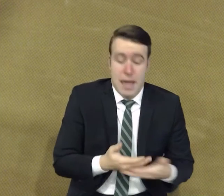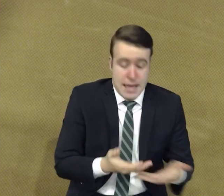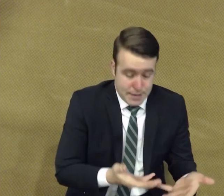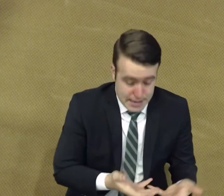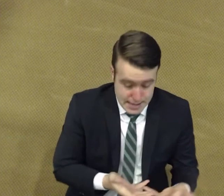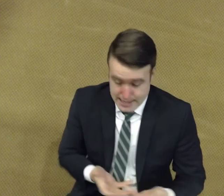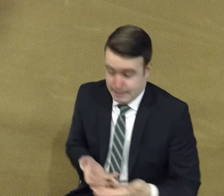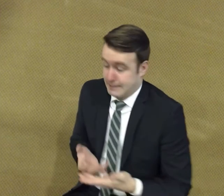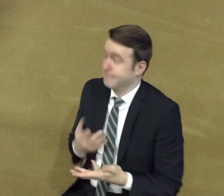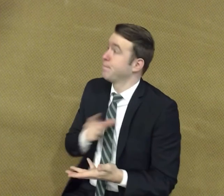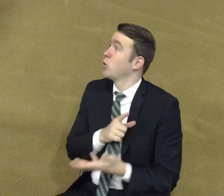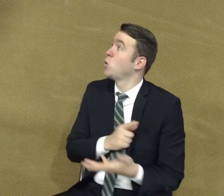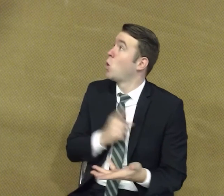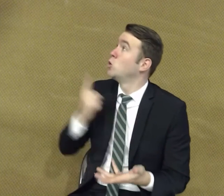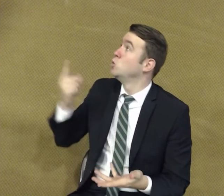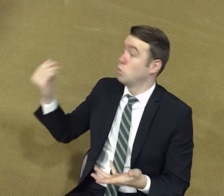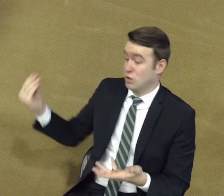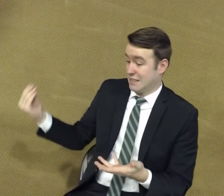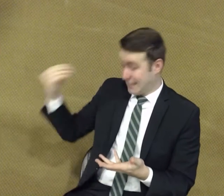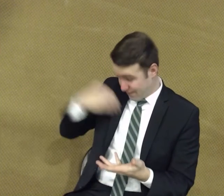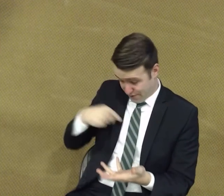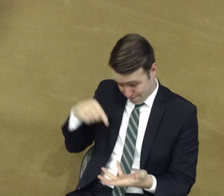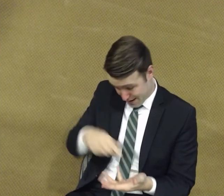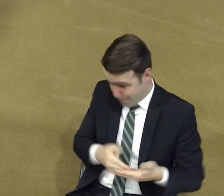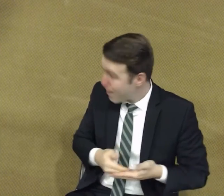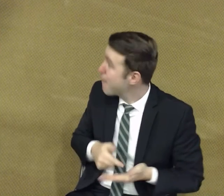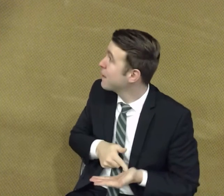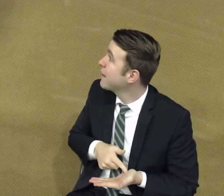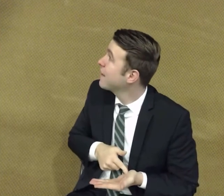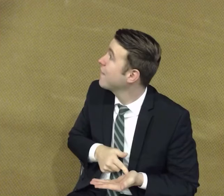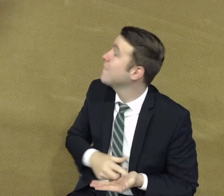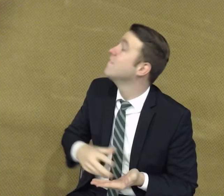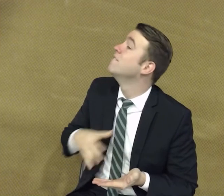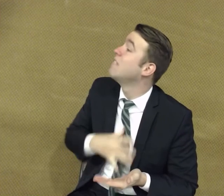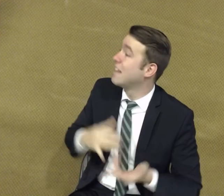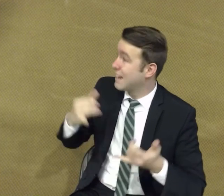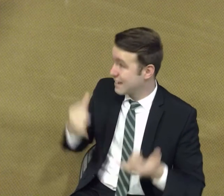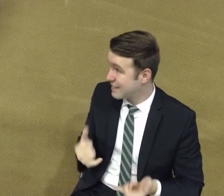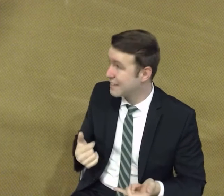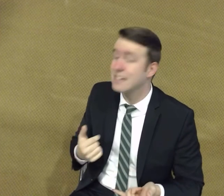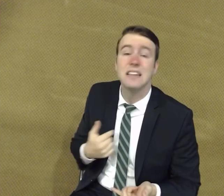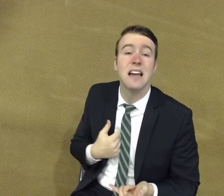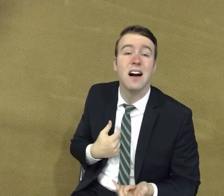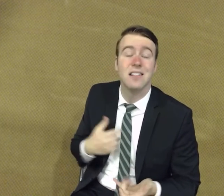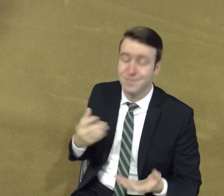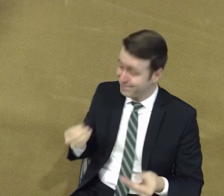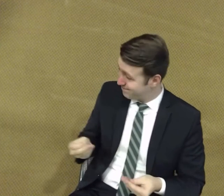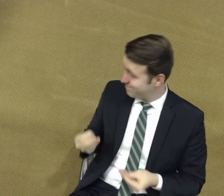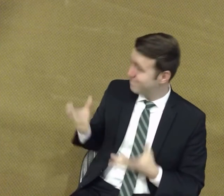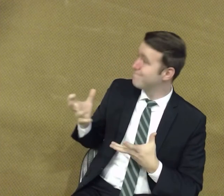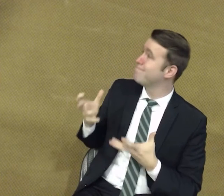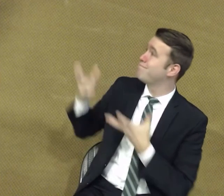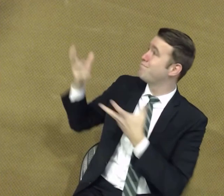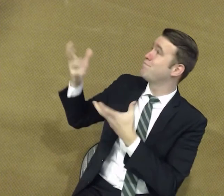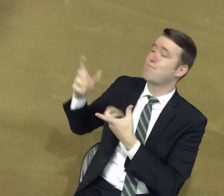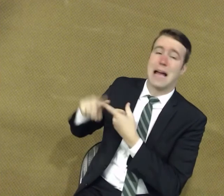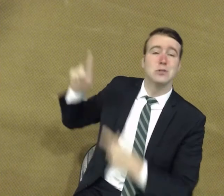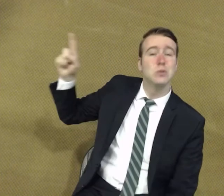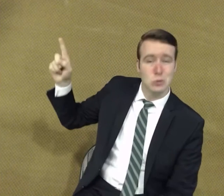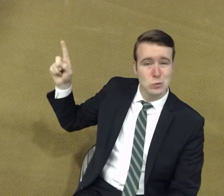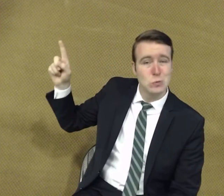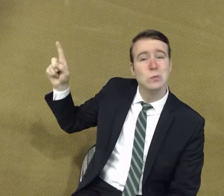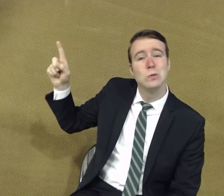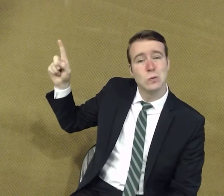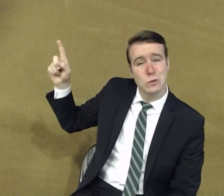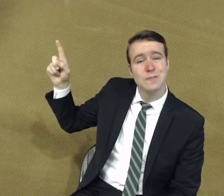Lord, you have given my baby to me. And now, Lord, I am going to give my baby back